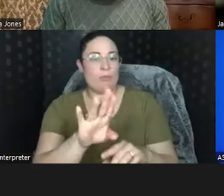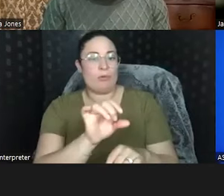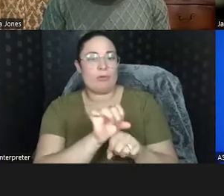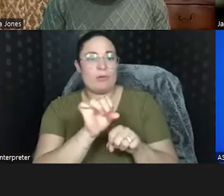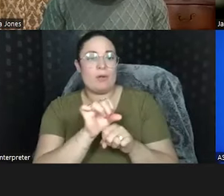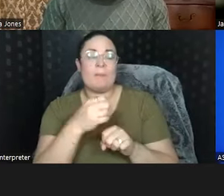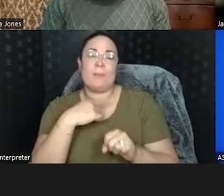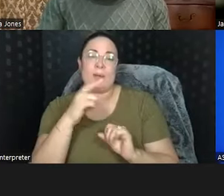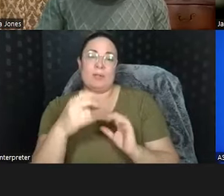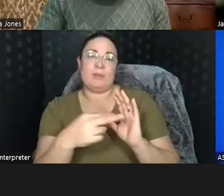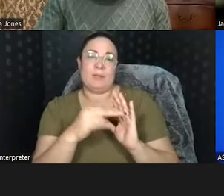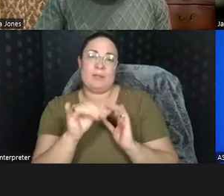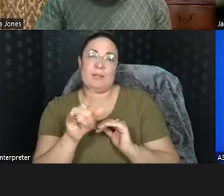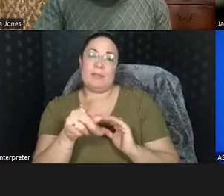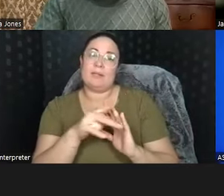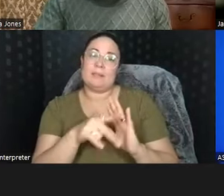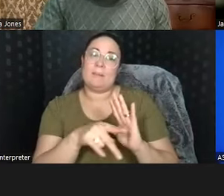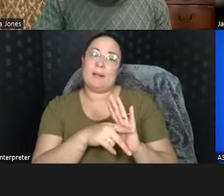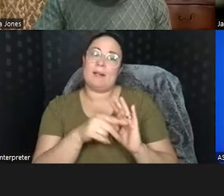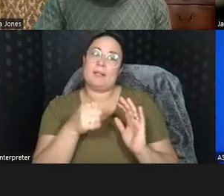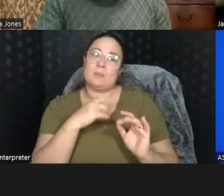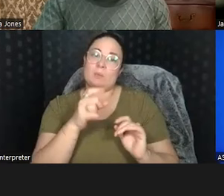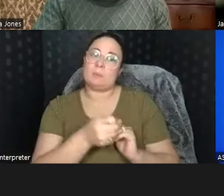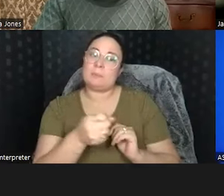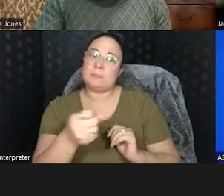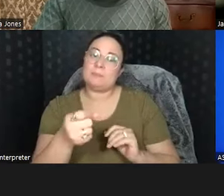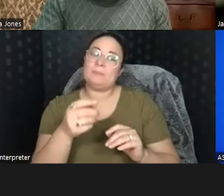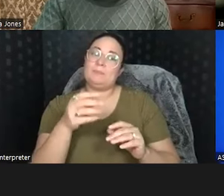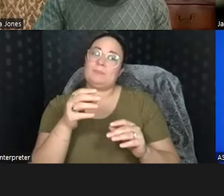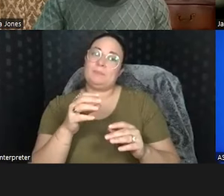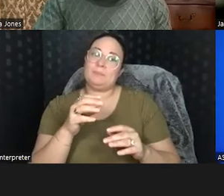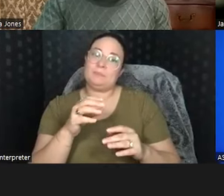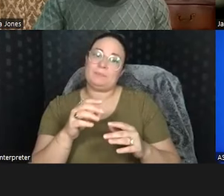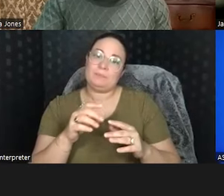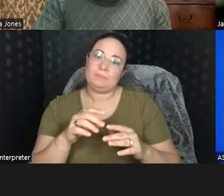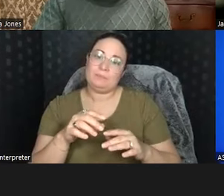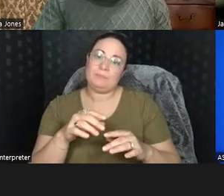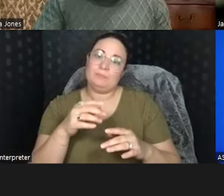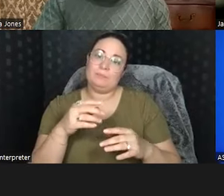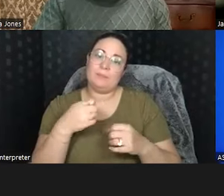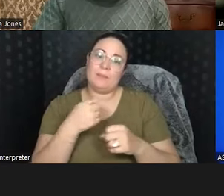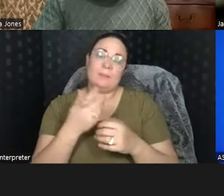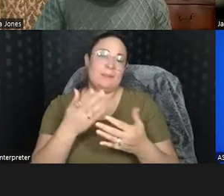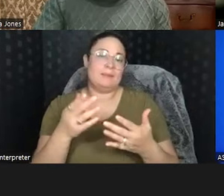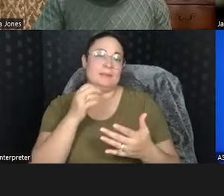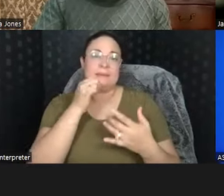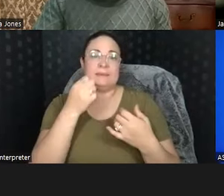really need to look at. I mean, there are policies that we put into place that sort of make things unsafe.